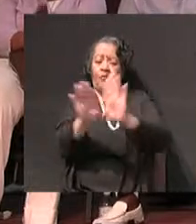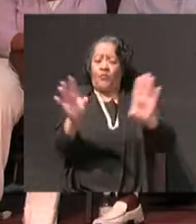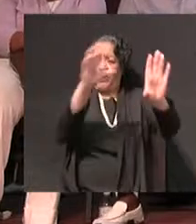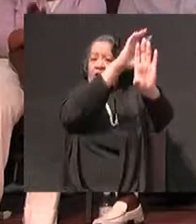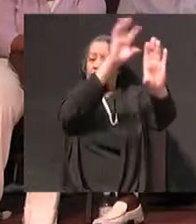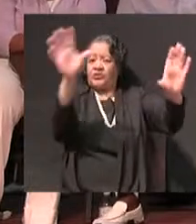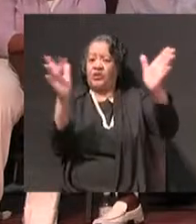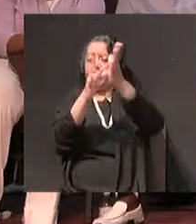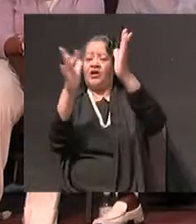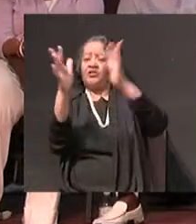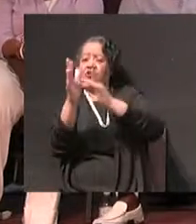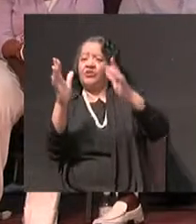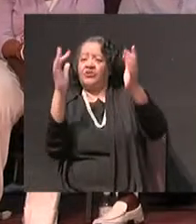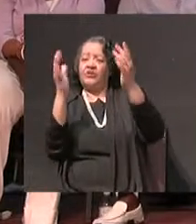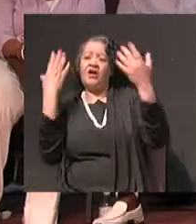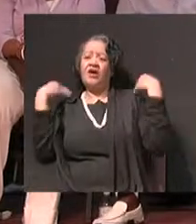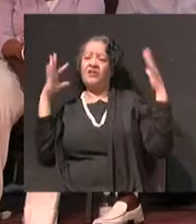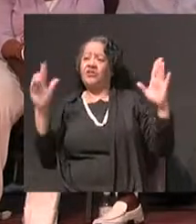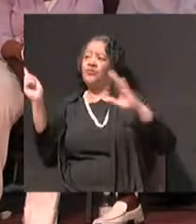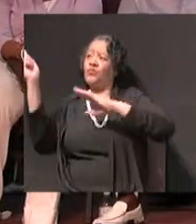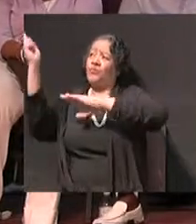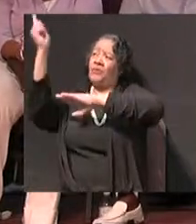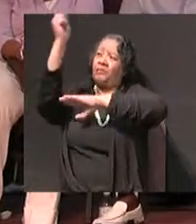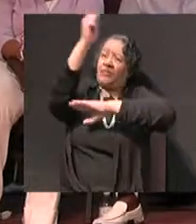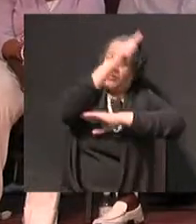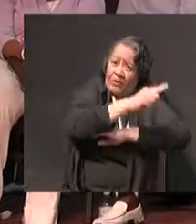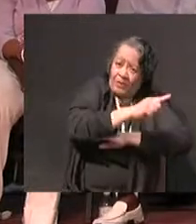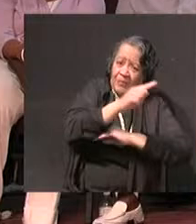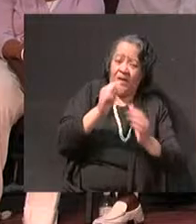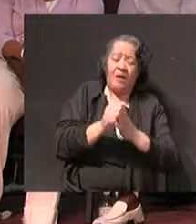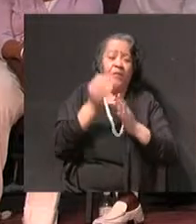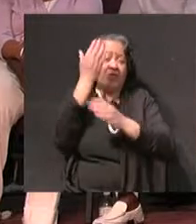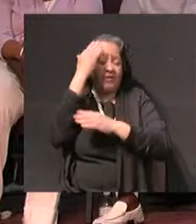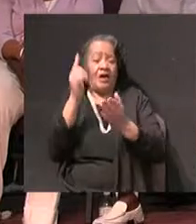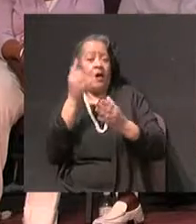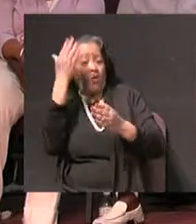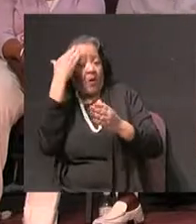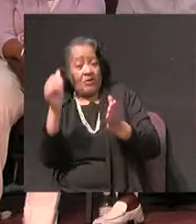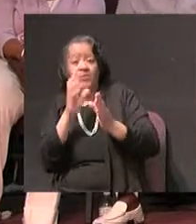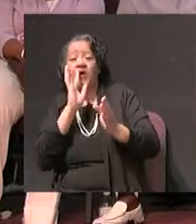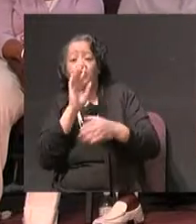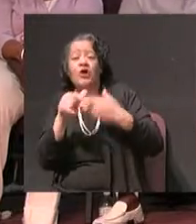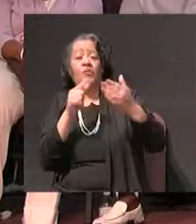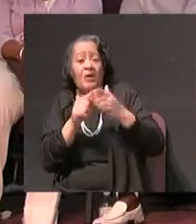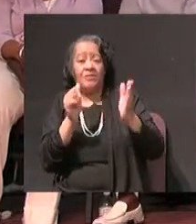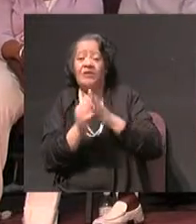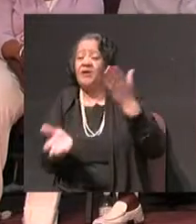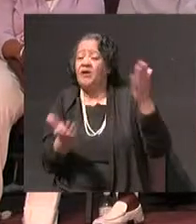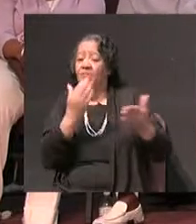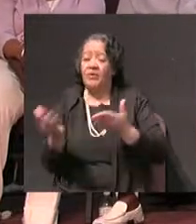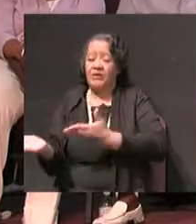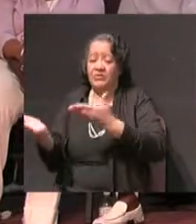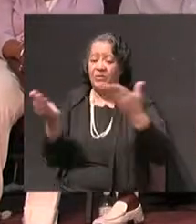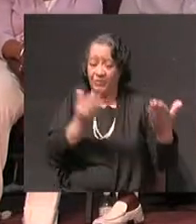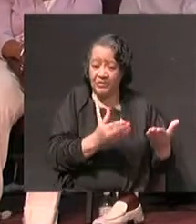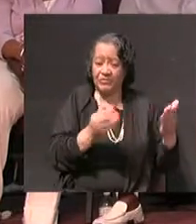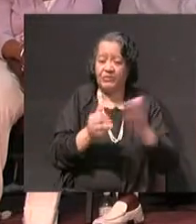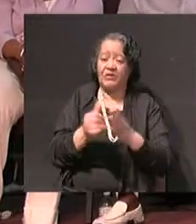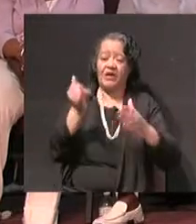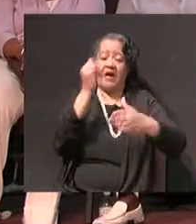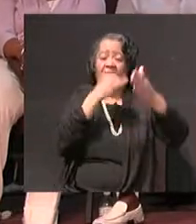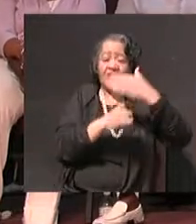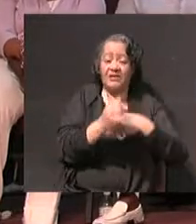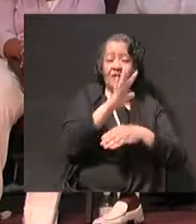I'll pass over you. I don't know what he talked about, but maybe he took him to Isaiah